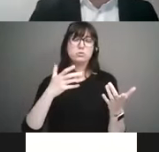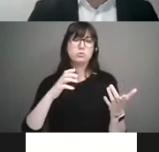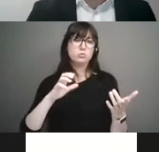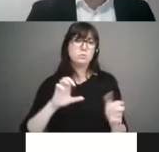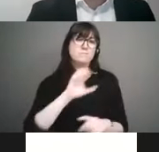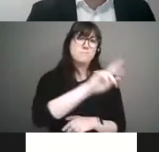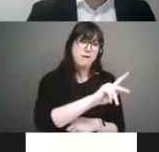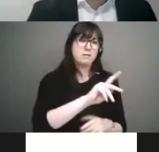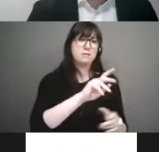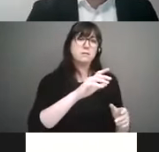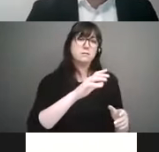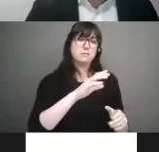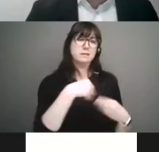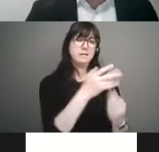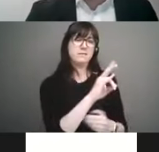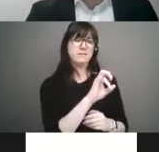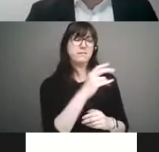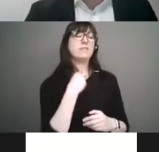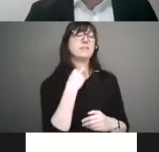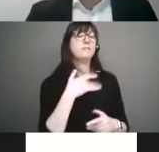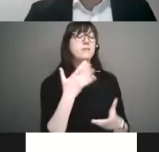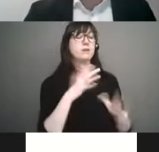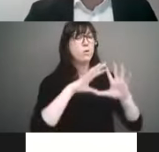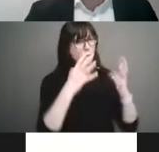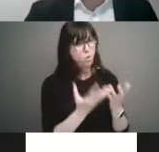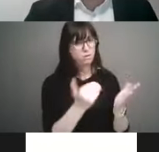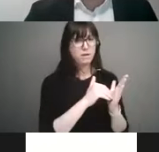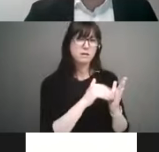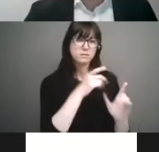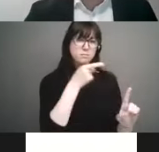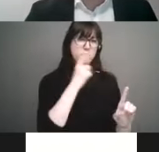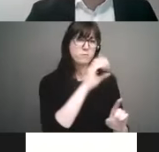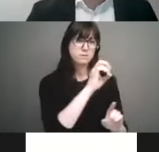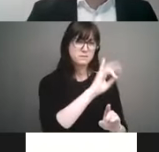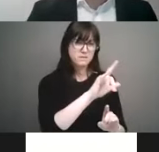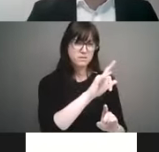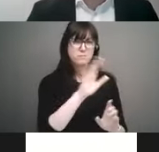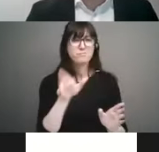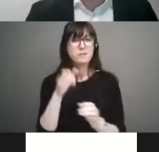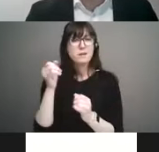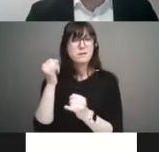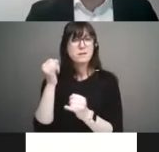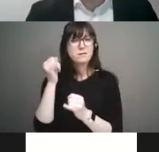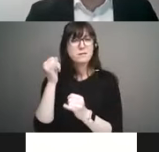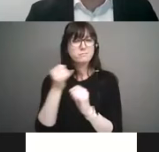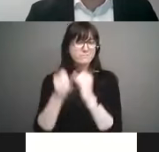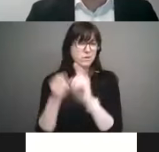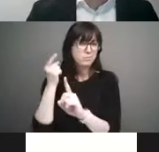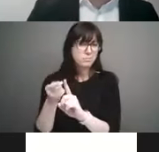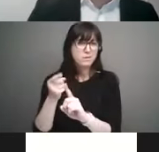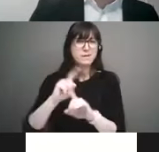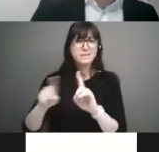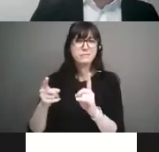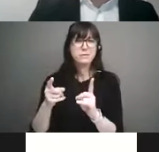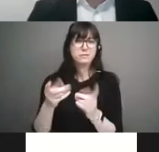civil proceedings. The last difference noted here on this slide is there are different burdens of proof when you're